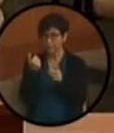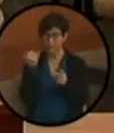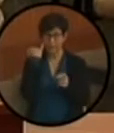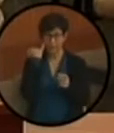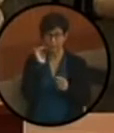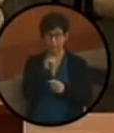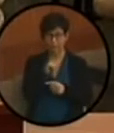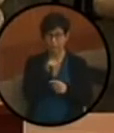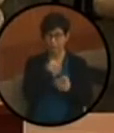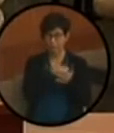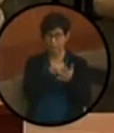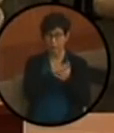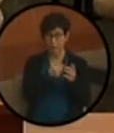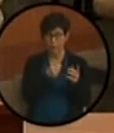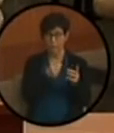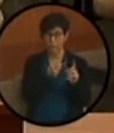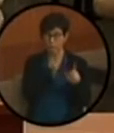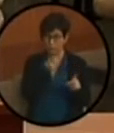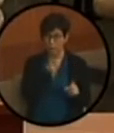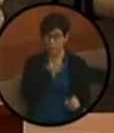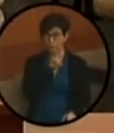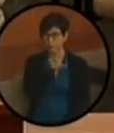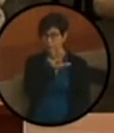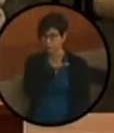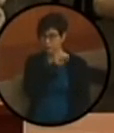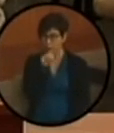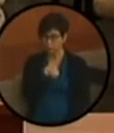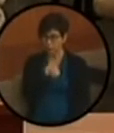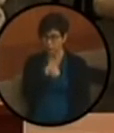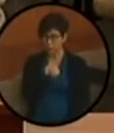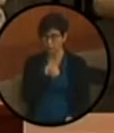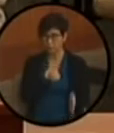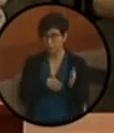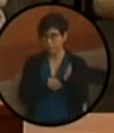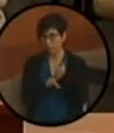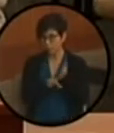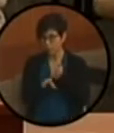75% minority female patriarchal,